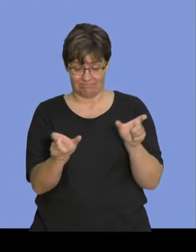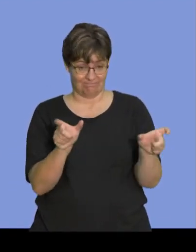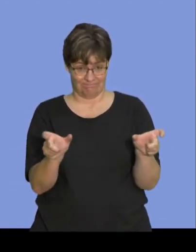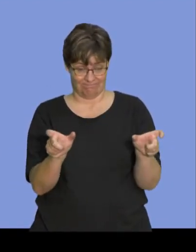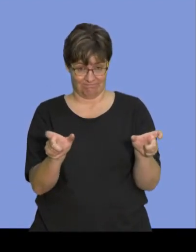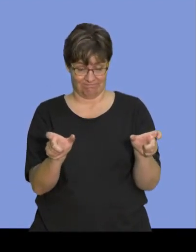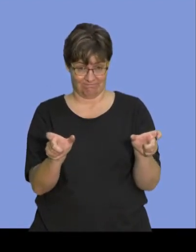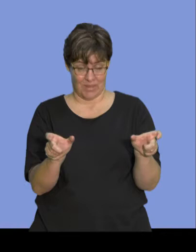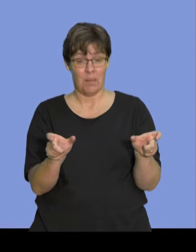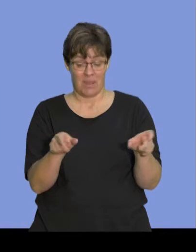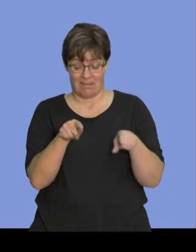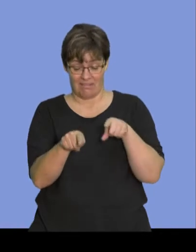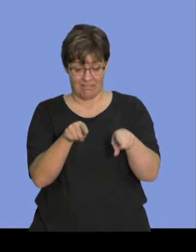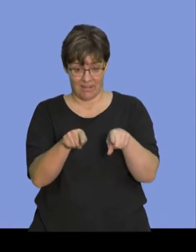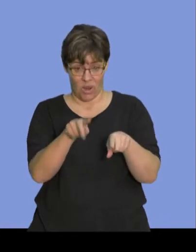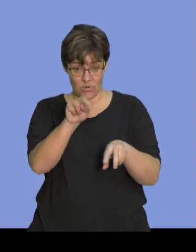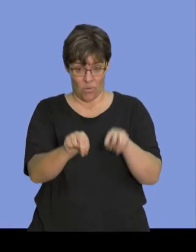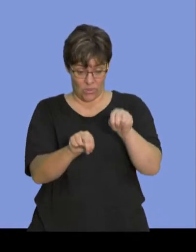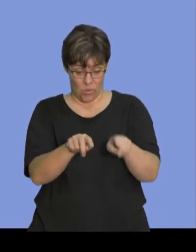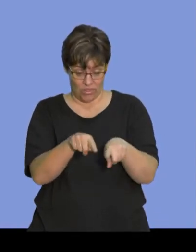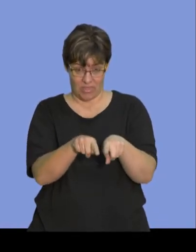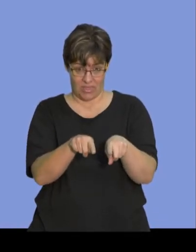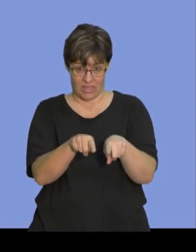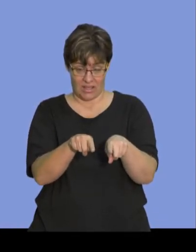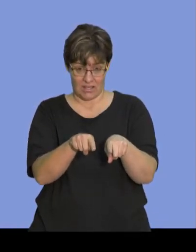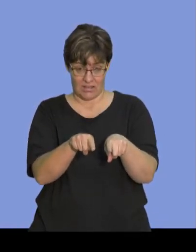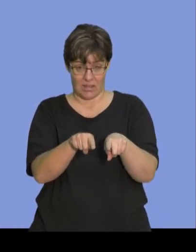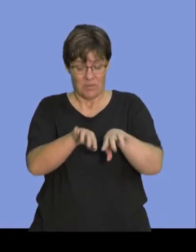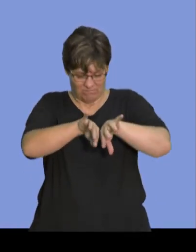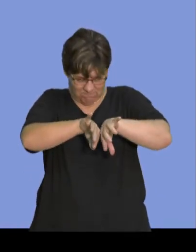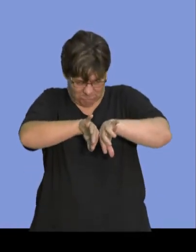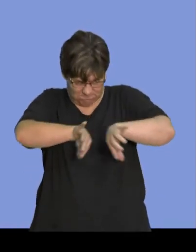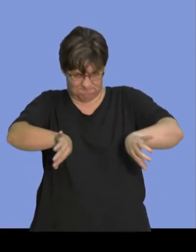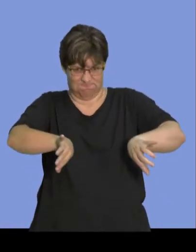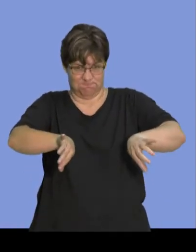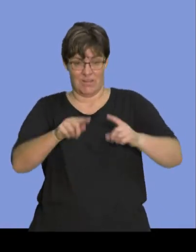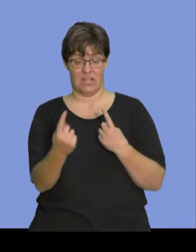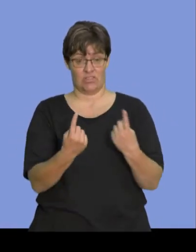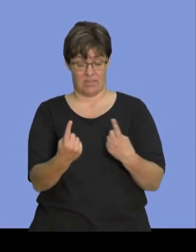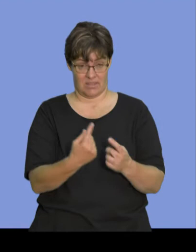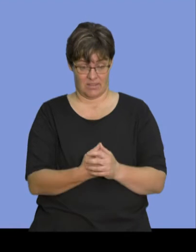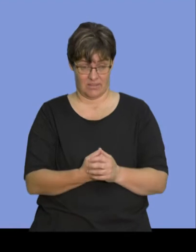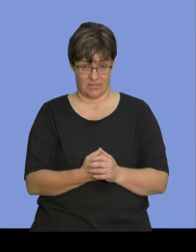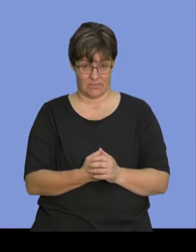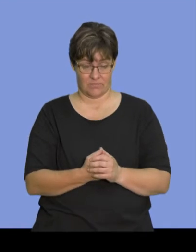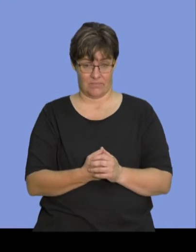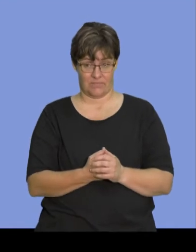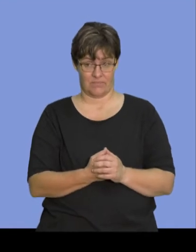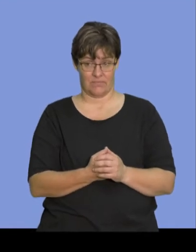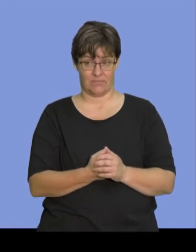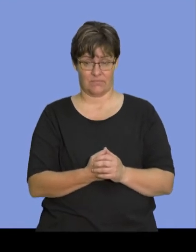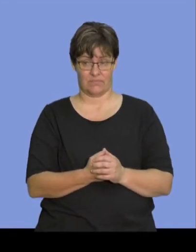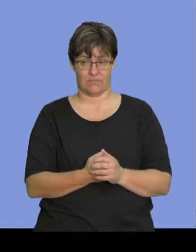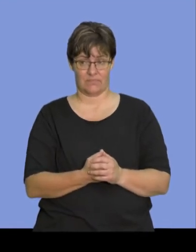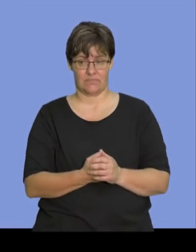magnets, the north facing the north. So what's going to happen, these two, they tend to push each other away,